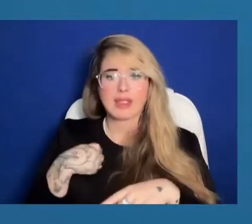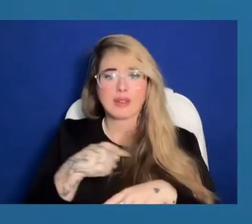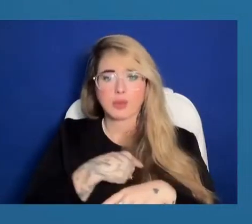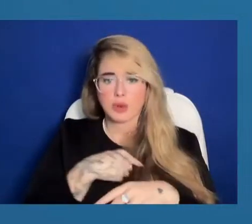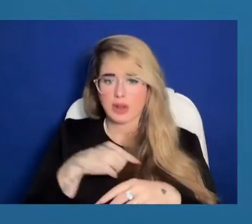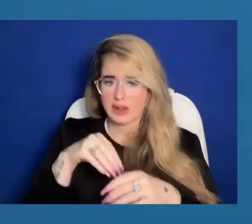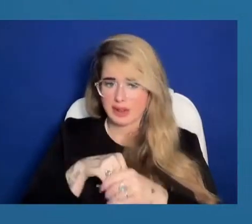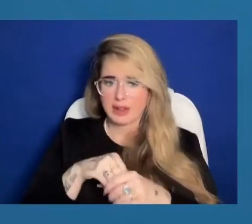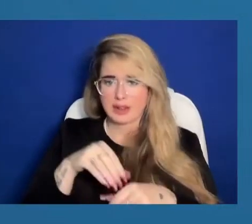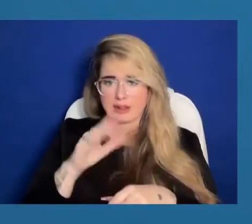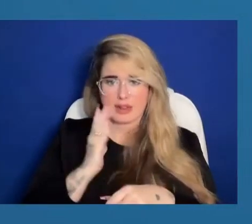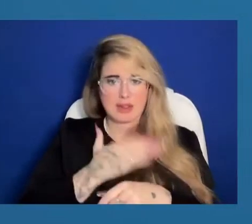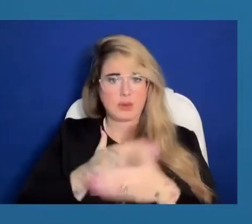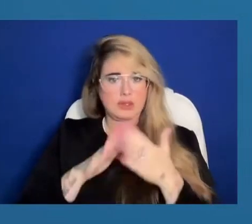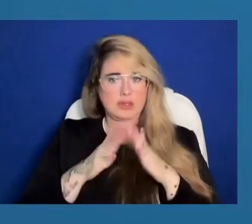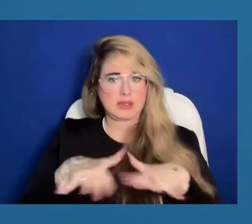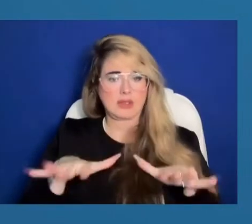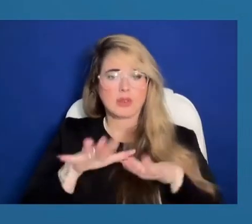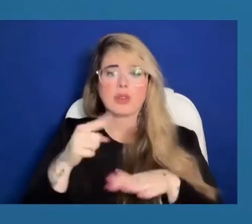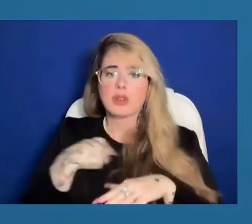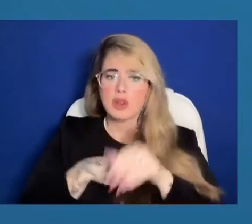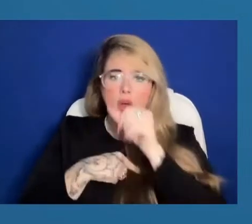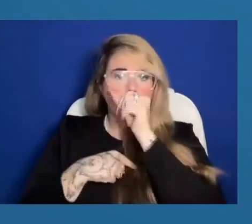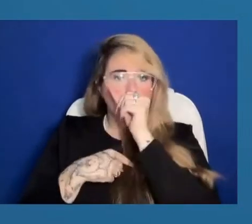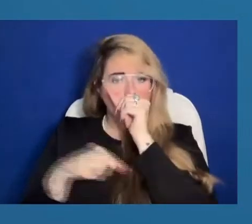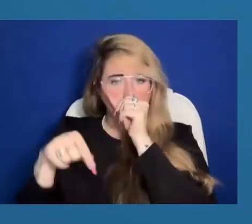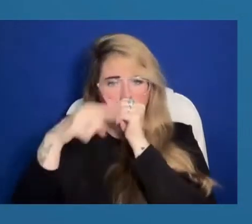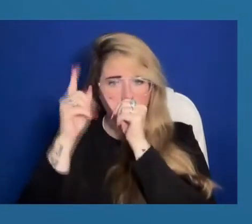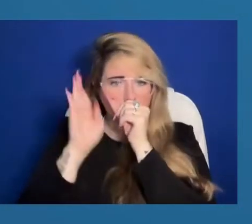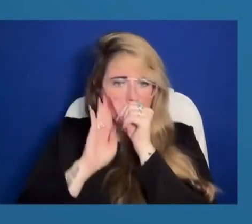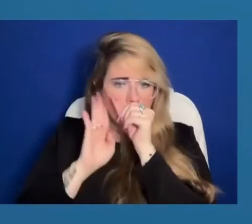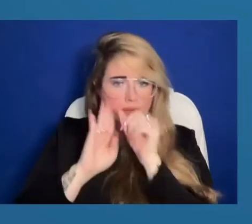Bed-Stuy, where we are the black and brown